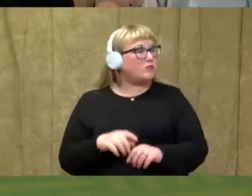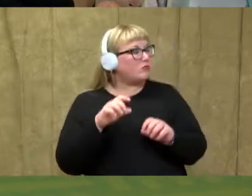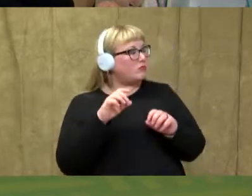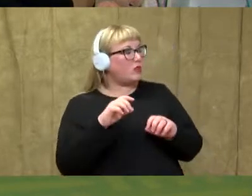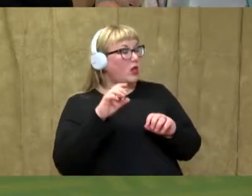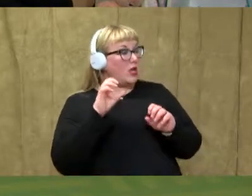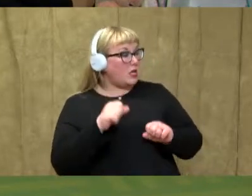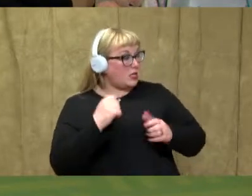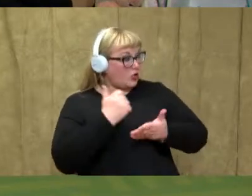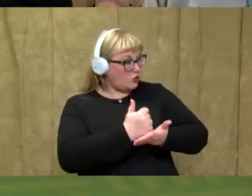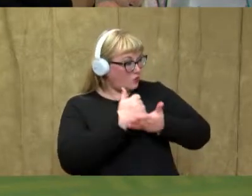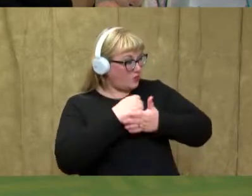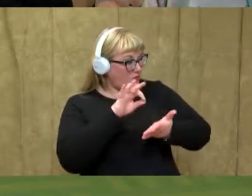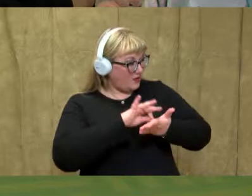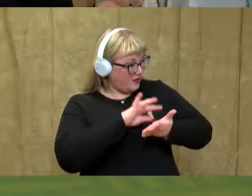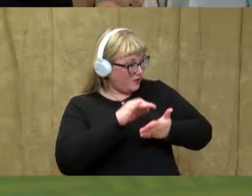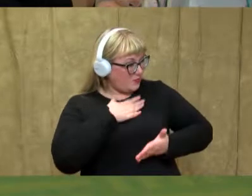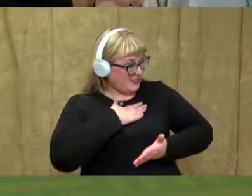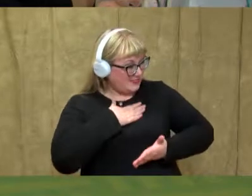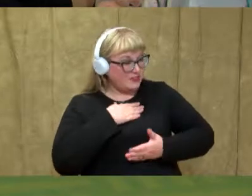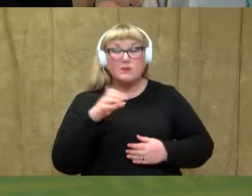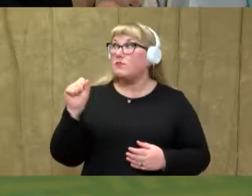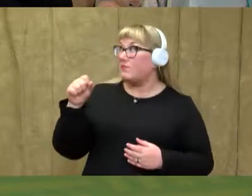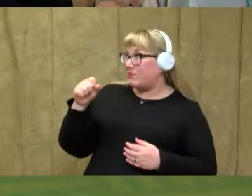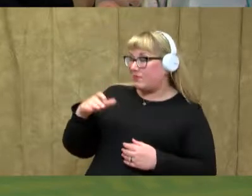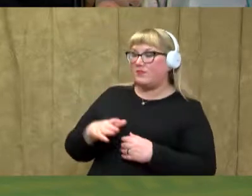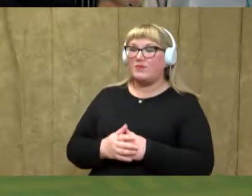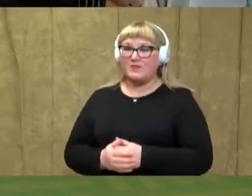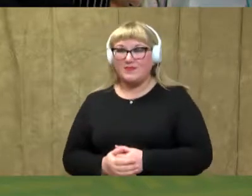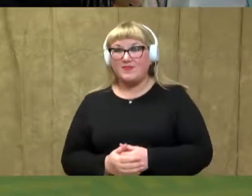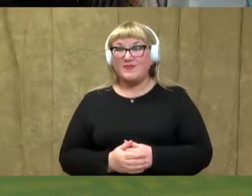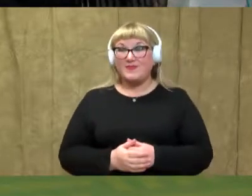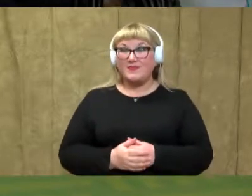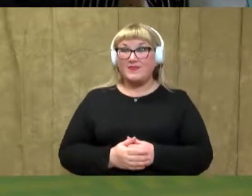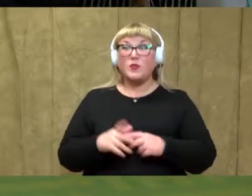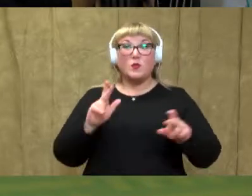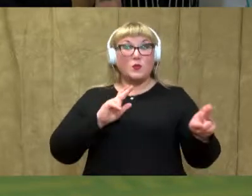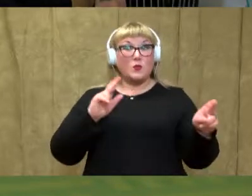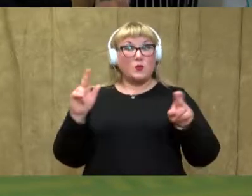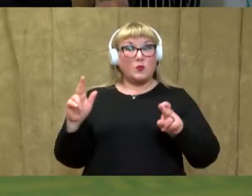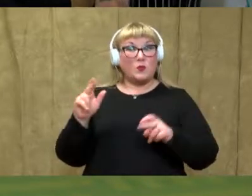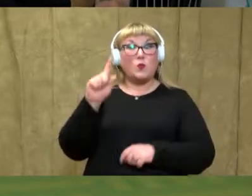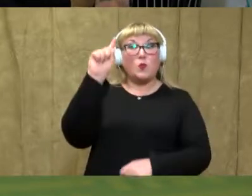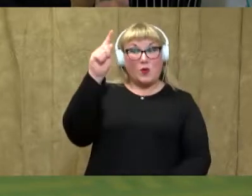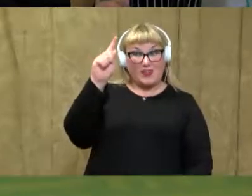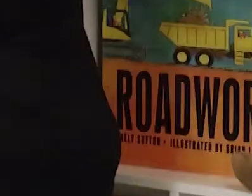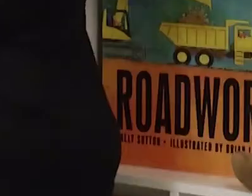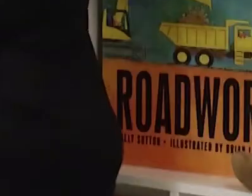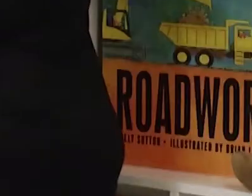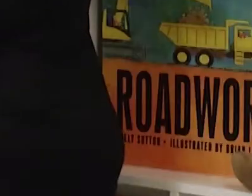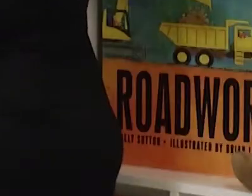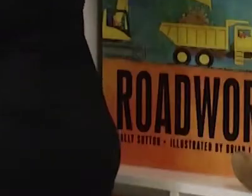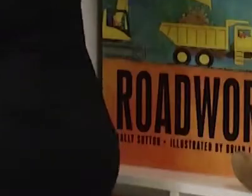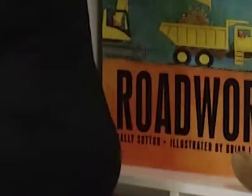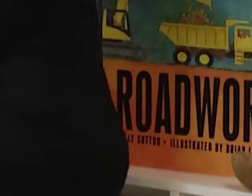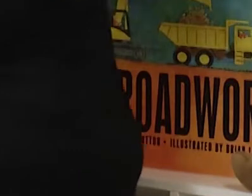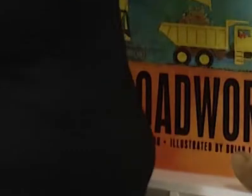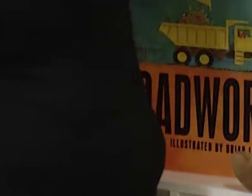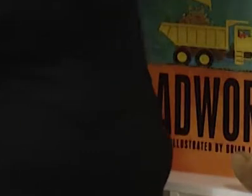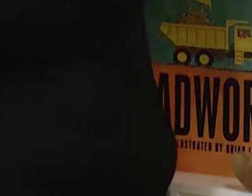my friends at home help me count? Sure. Okay, let's go. All right. We're ready. Ready? 1,